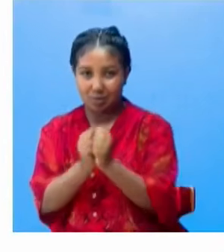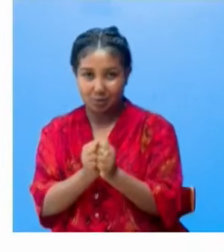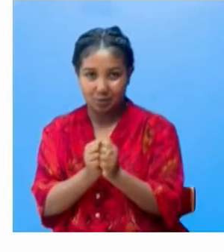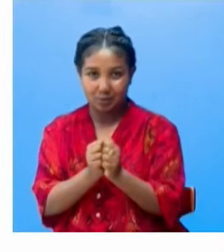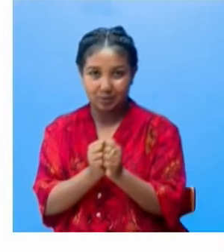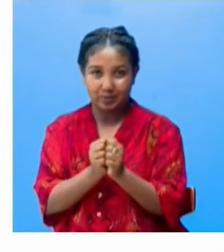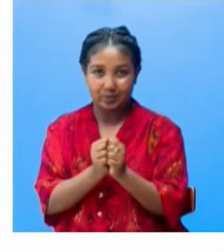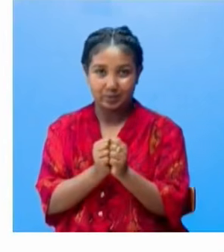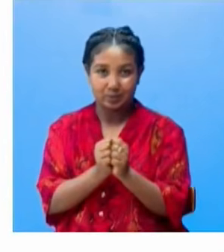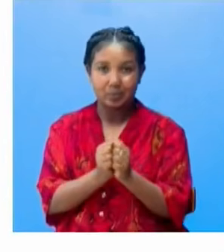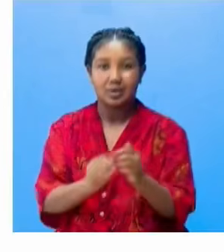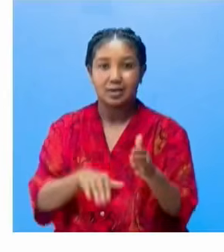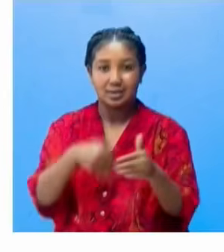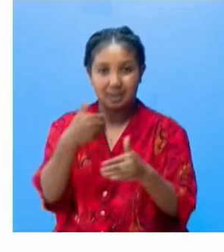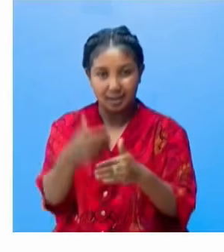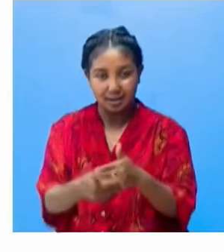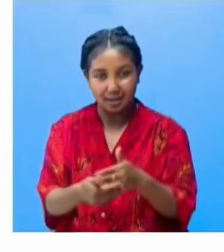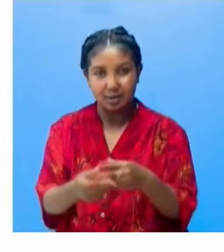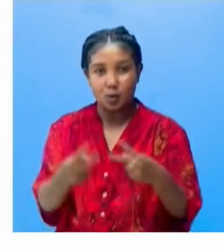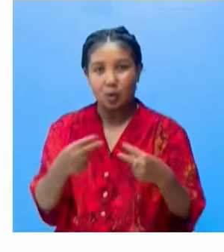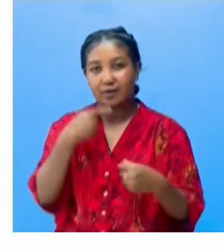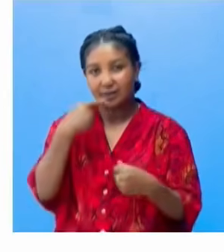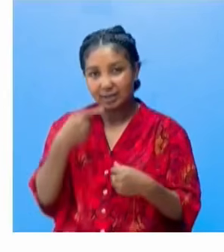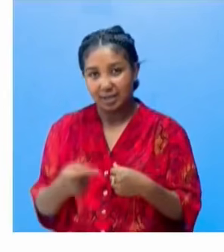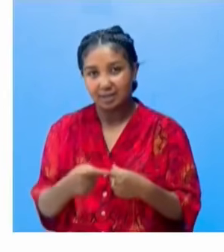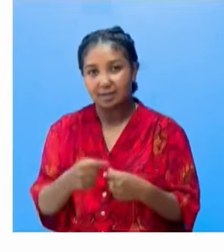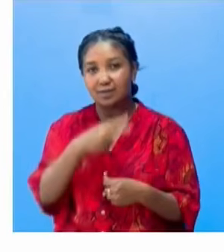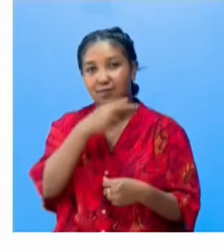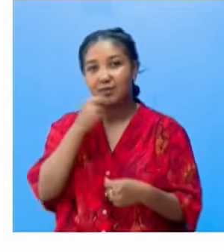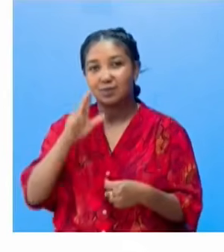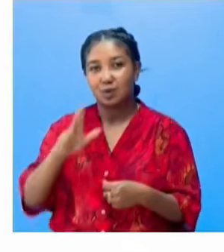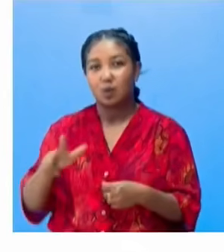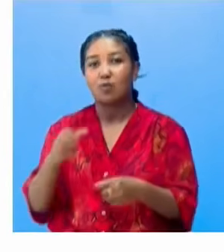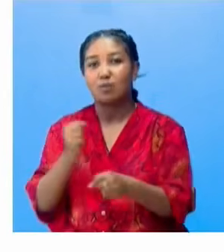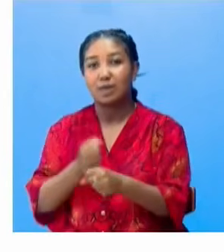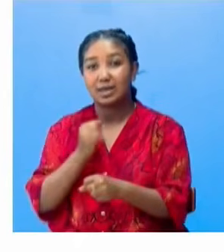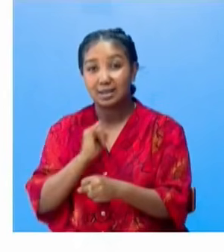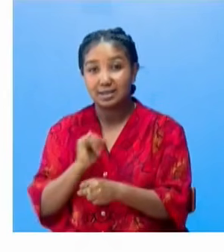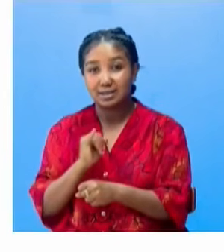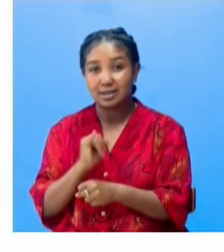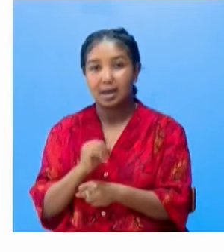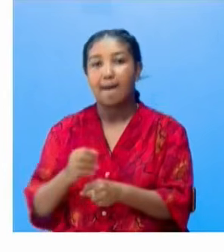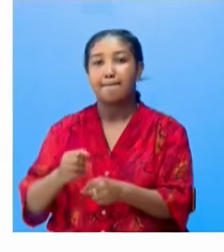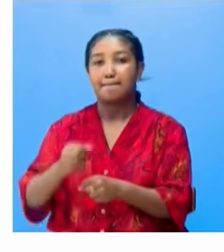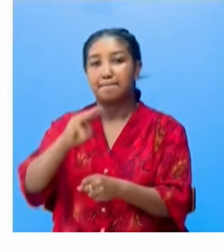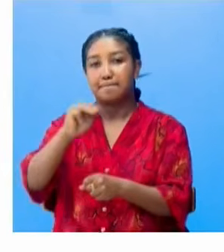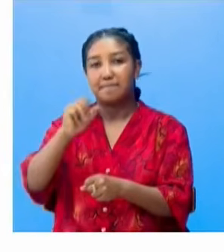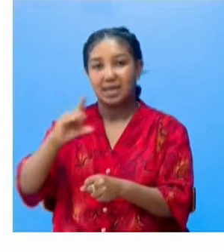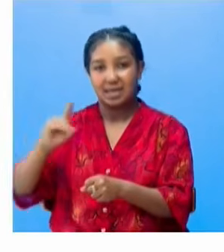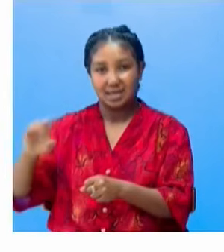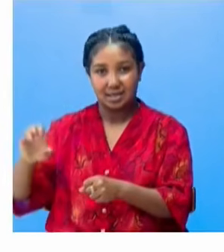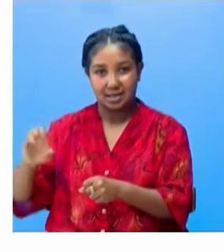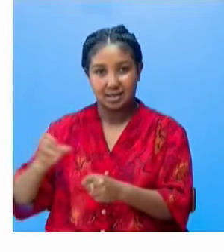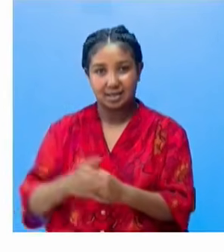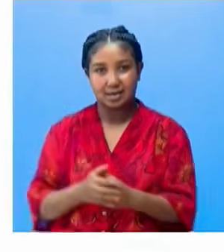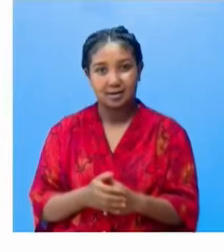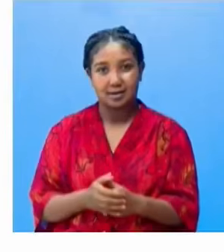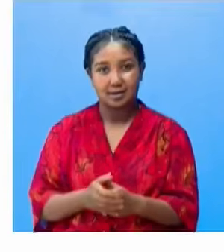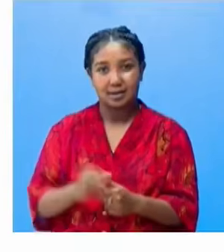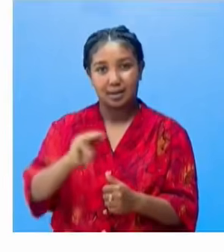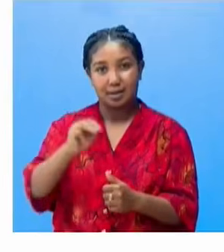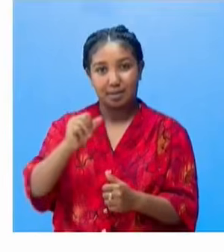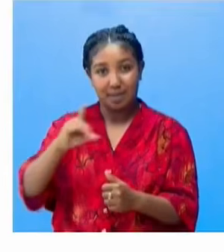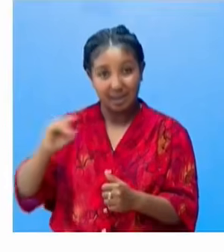Is not. Then, as we have said, the V3 of make is what? Made. A cake